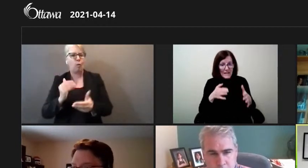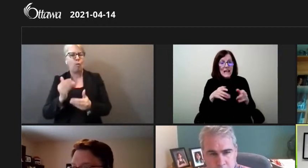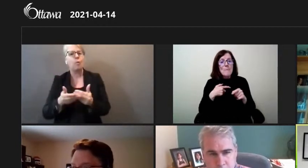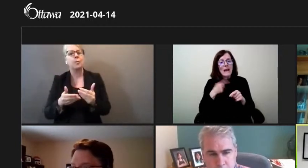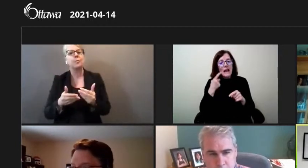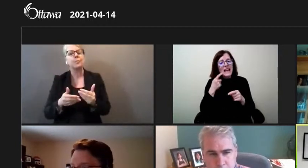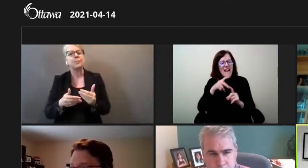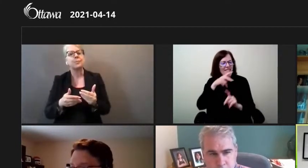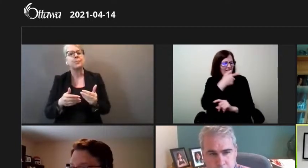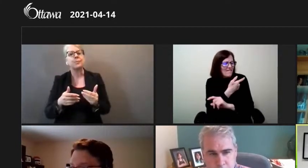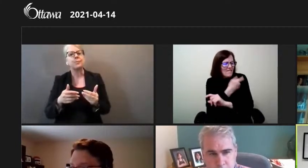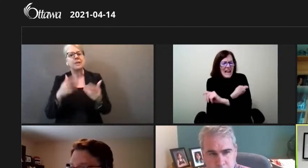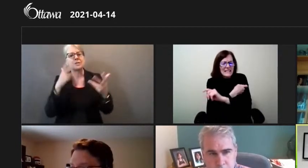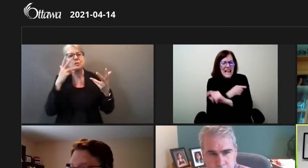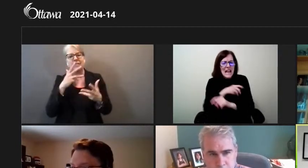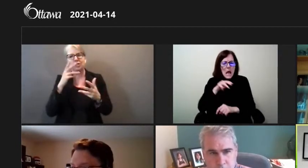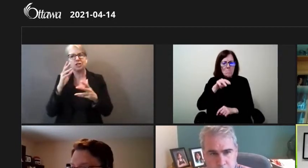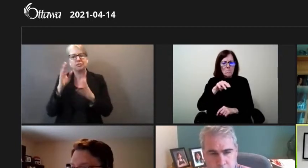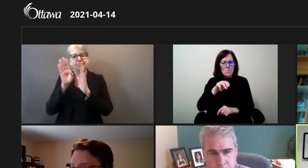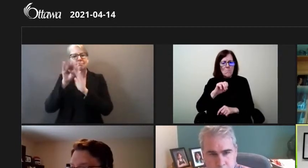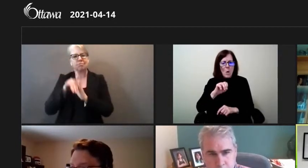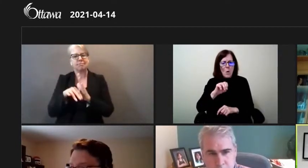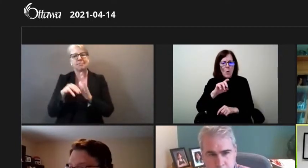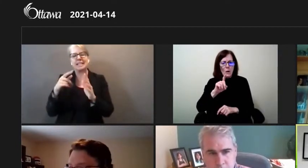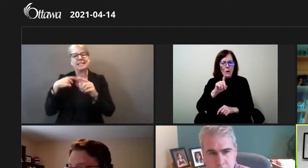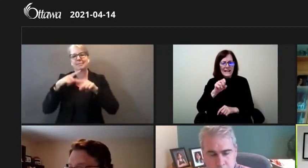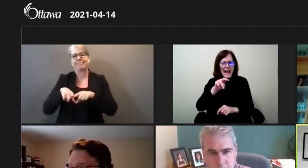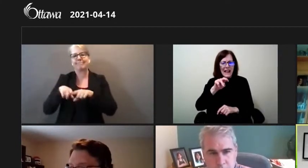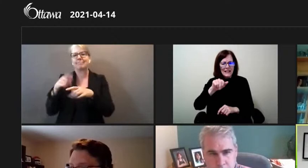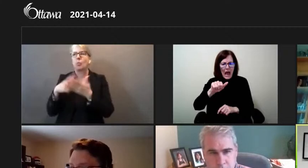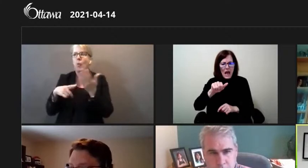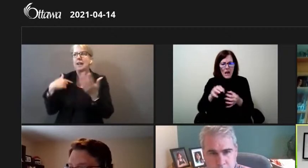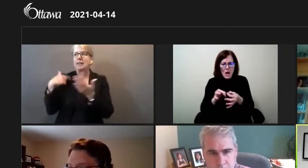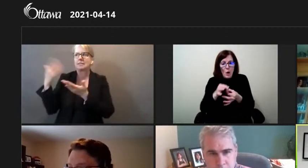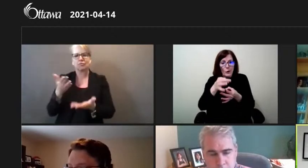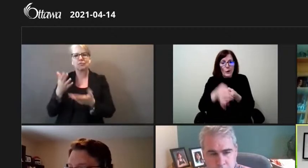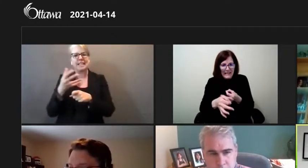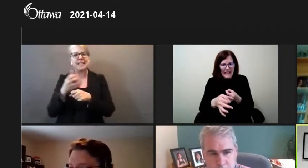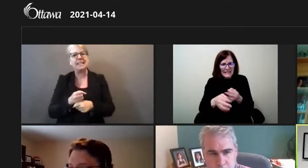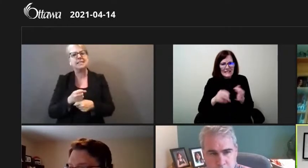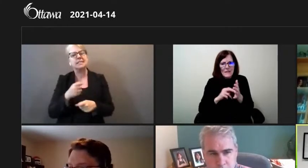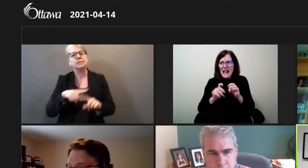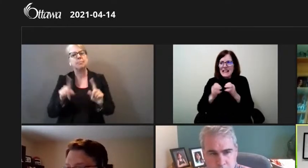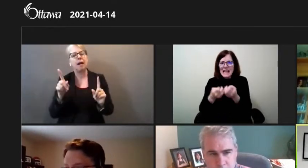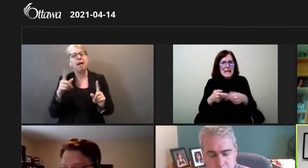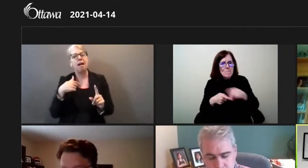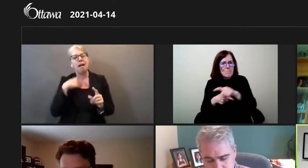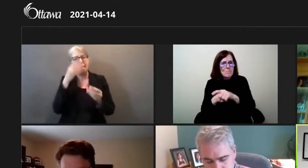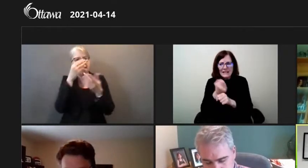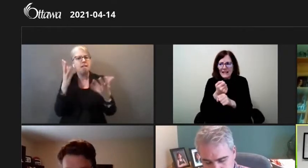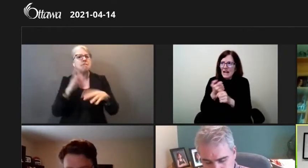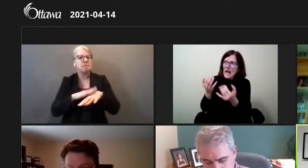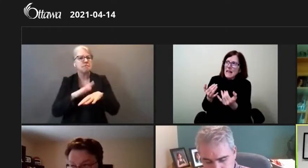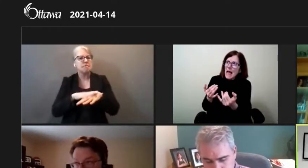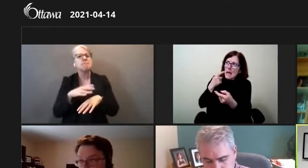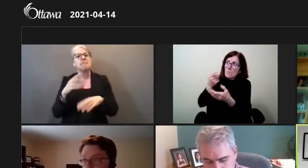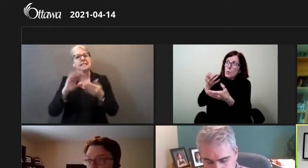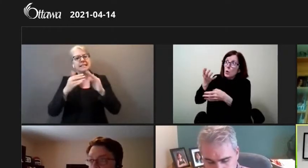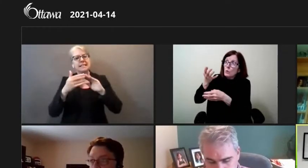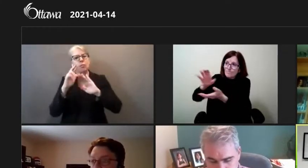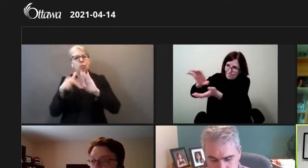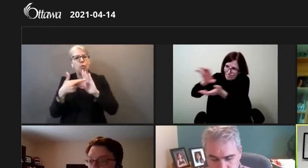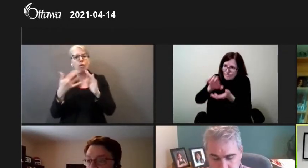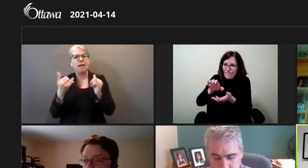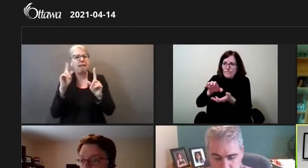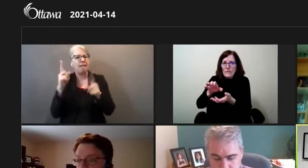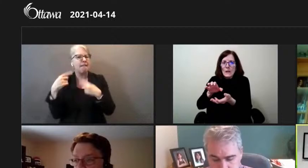unfortunately, that's going to go down a little bit. So we are at the mercy of the vaccine we get. But I can reassure you, and certainly the municipal role, as we've said, put